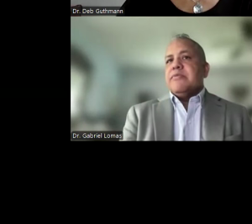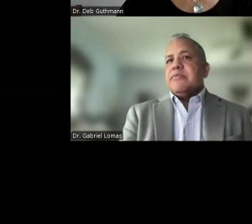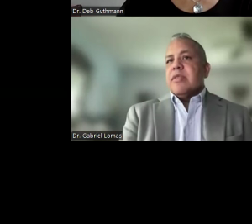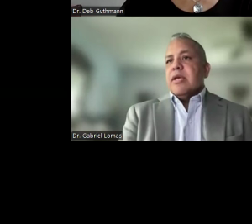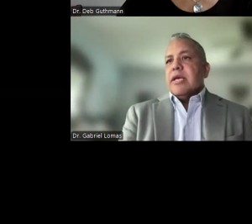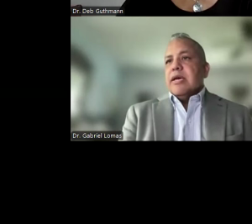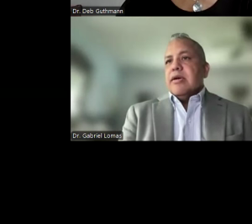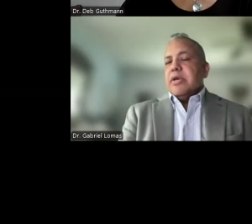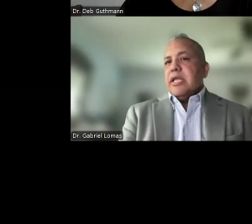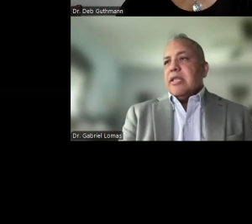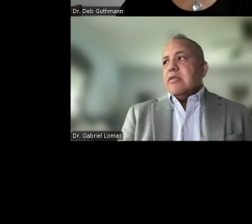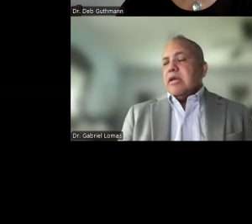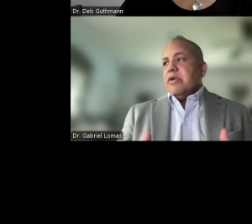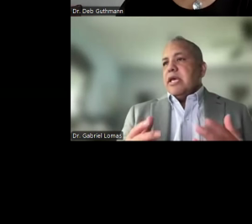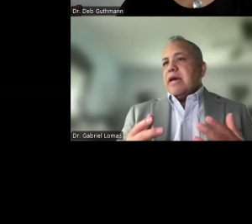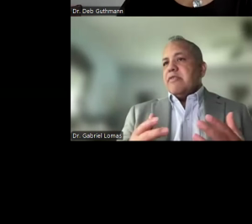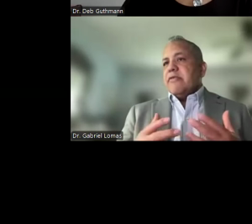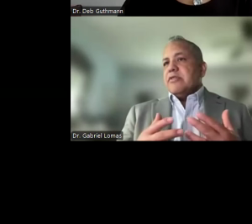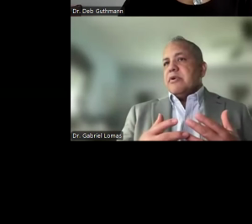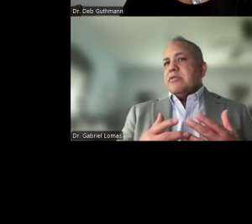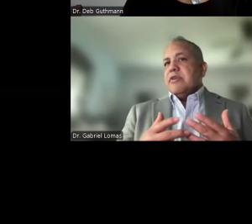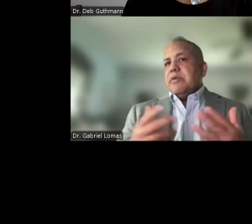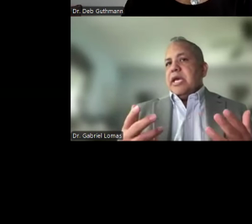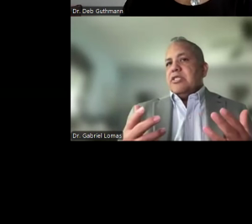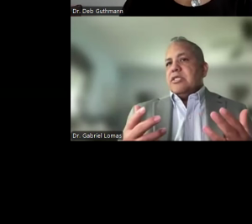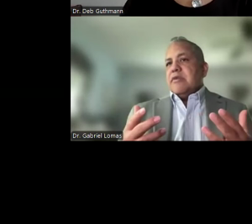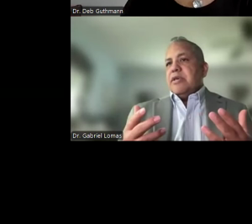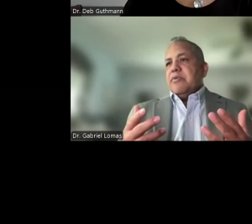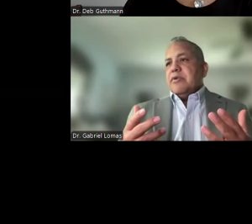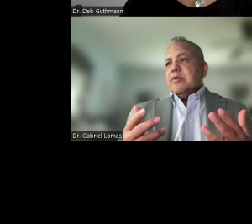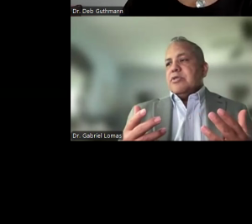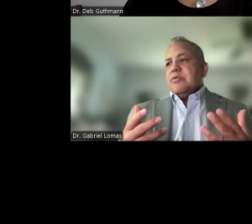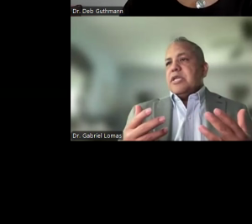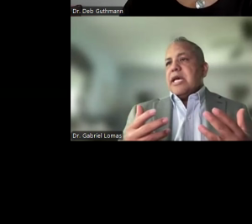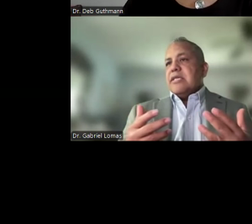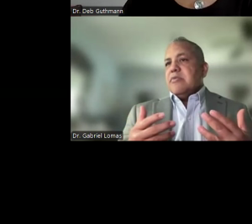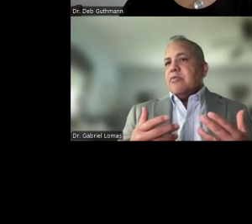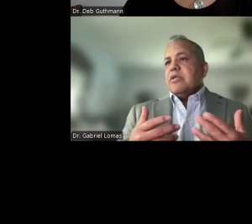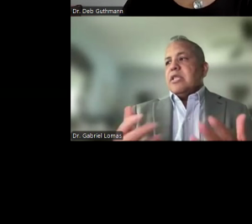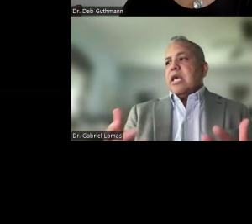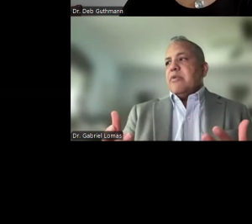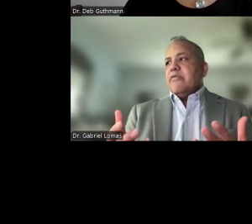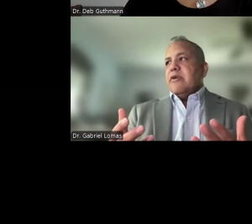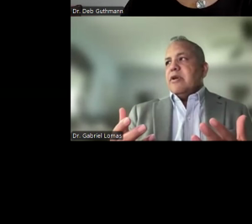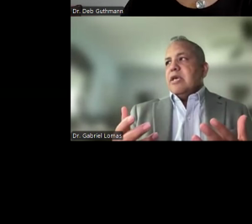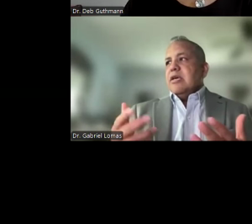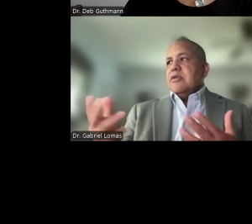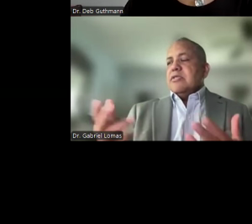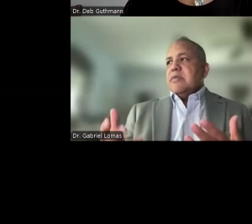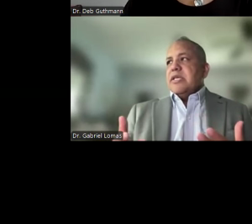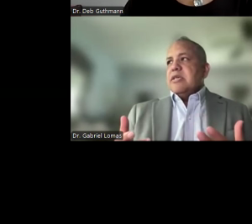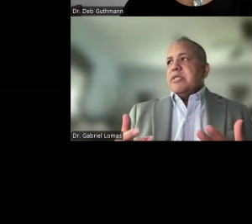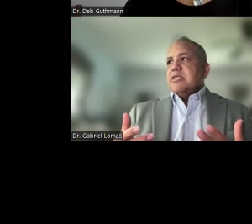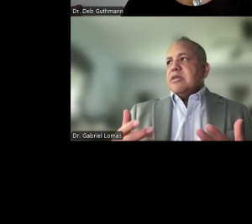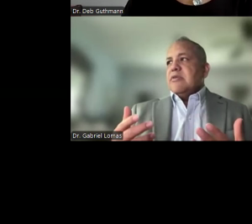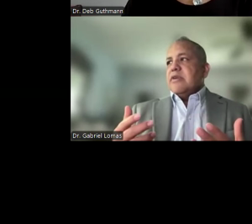500,000. And then they really have diverse modes of communication. Deaf people, we should ask them, what do they prefer? You can